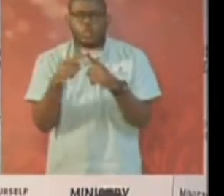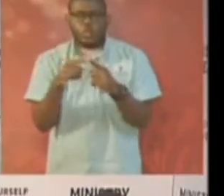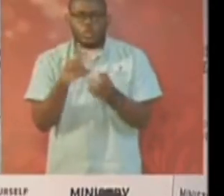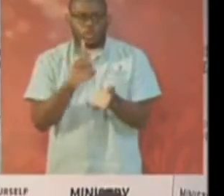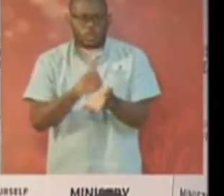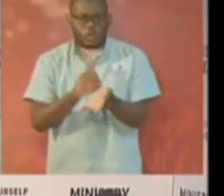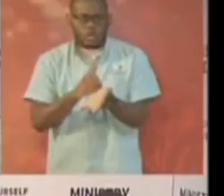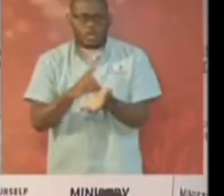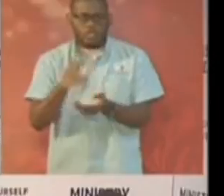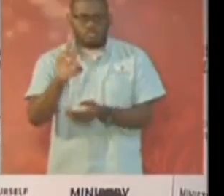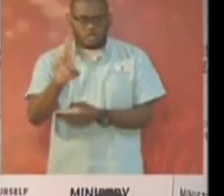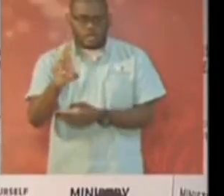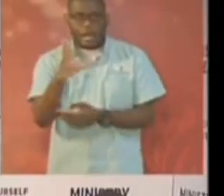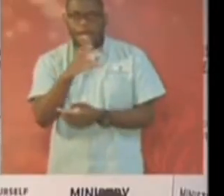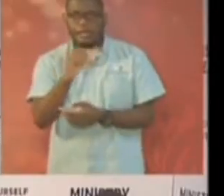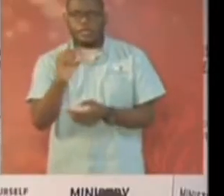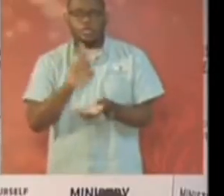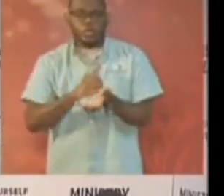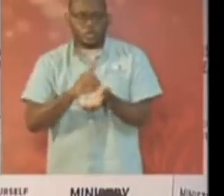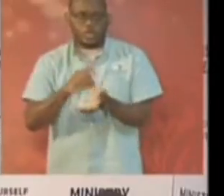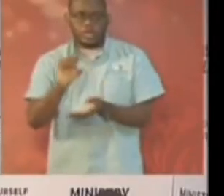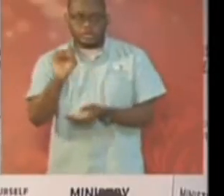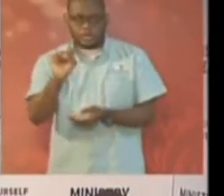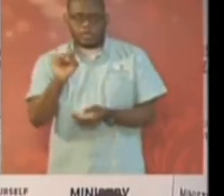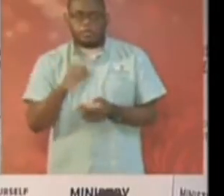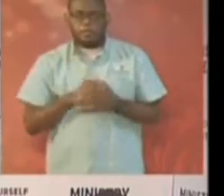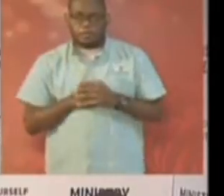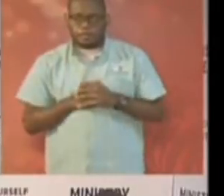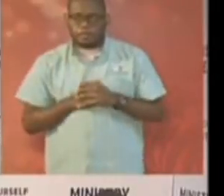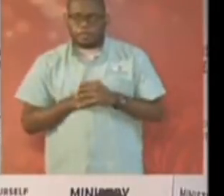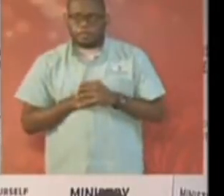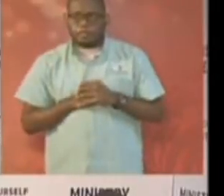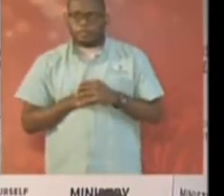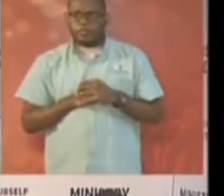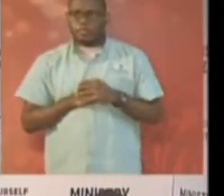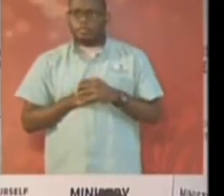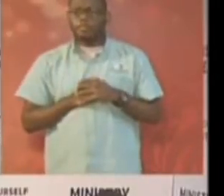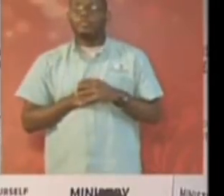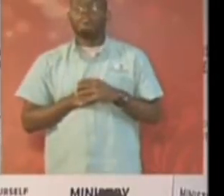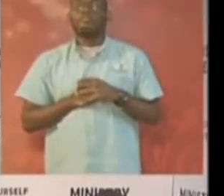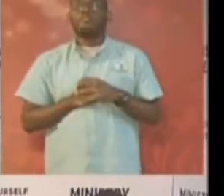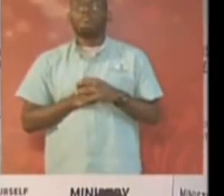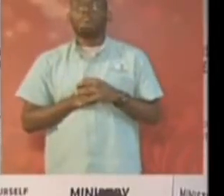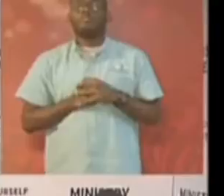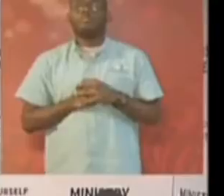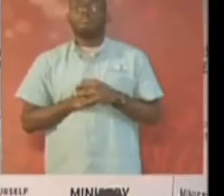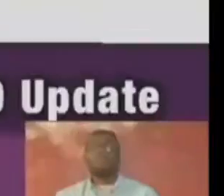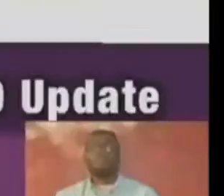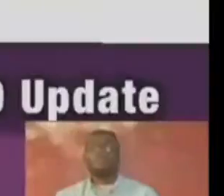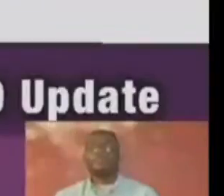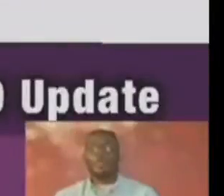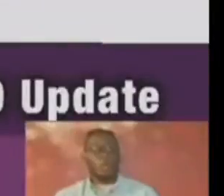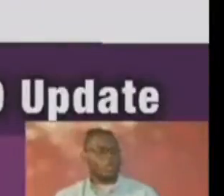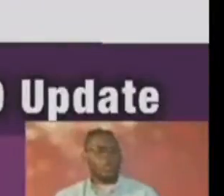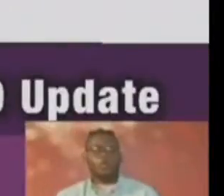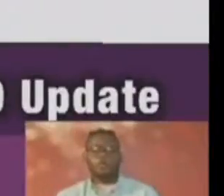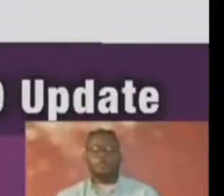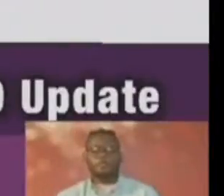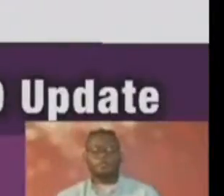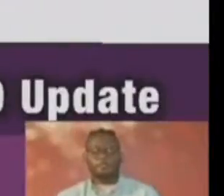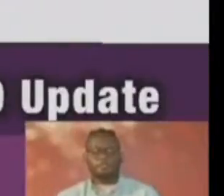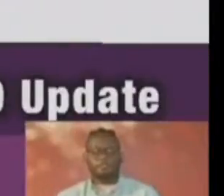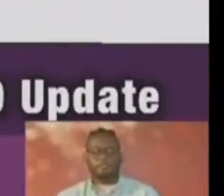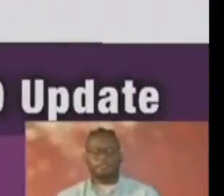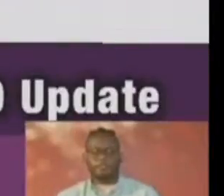guess Dr. Serju Singh as well can jump in. The question is, with the parallel healthcare system drawing from